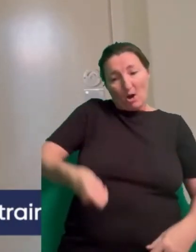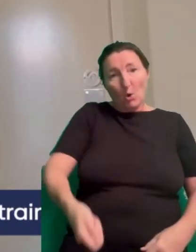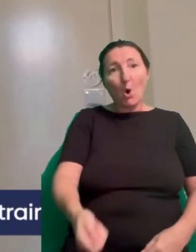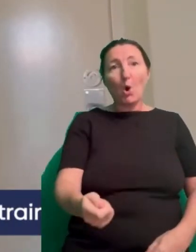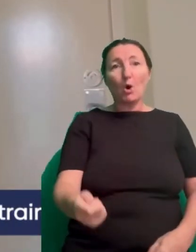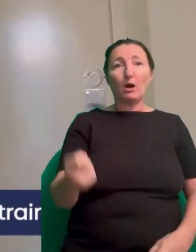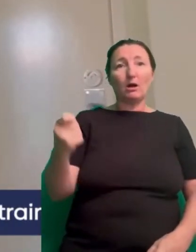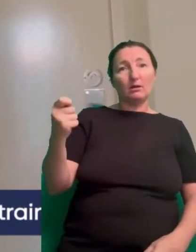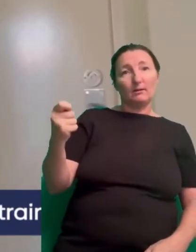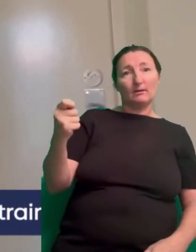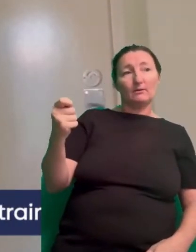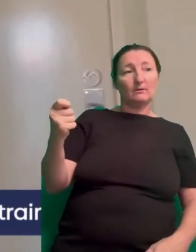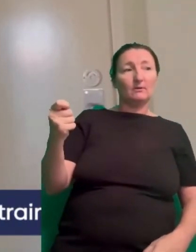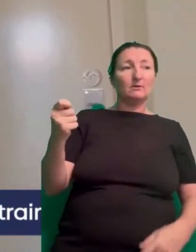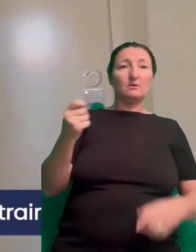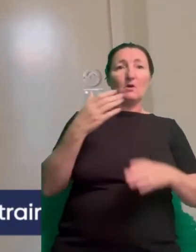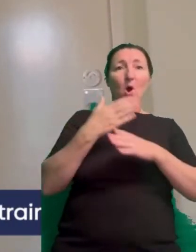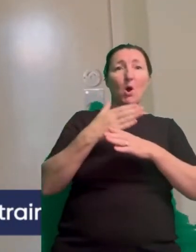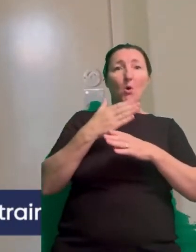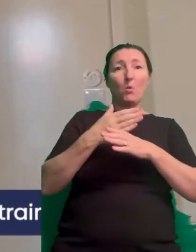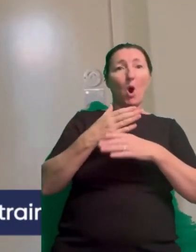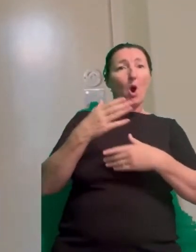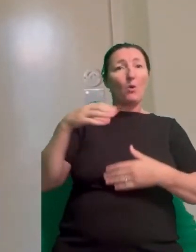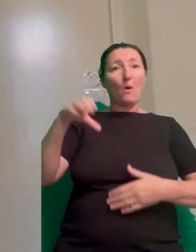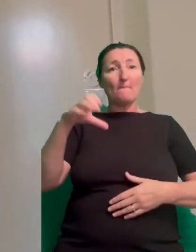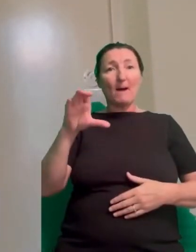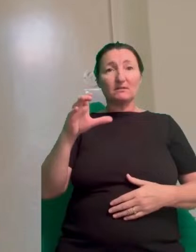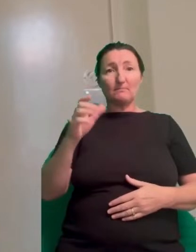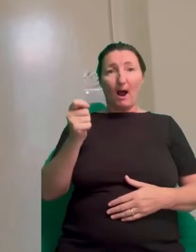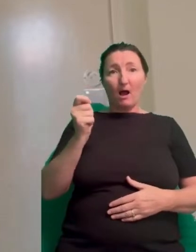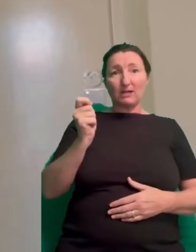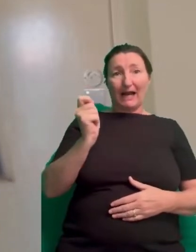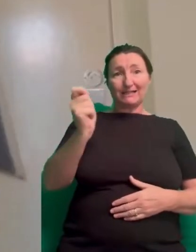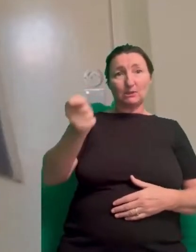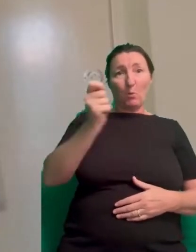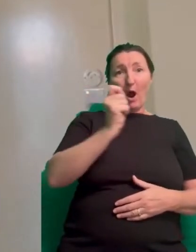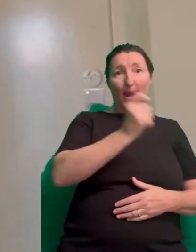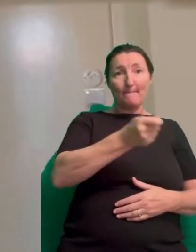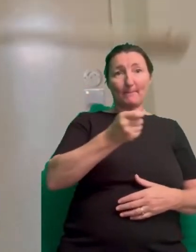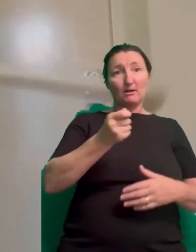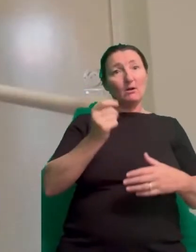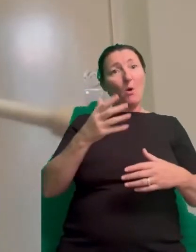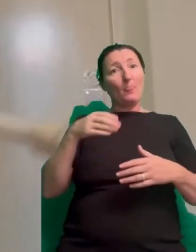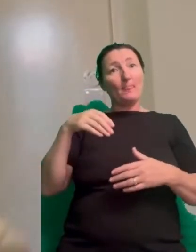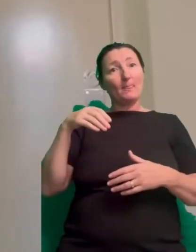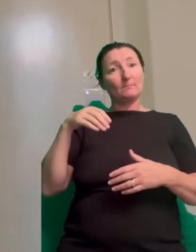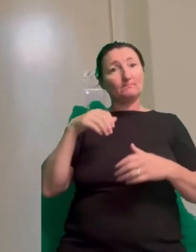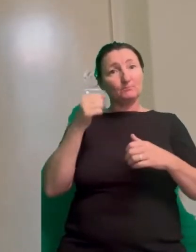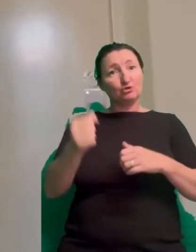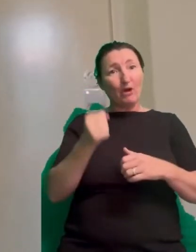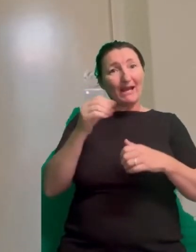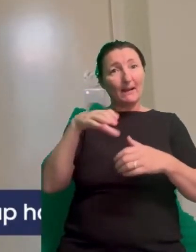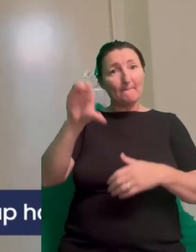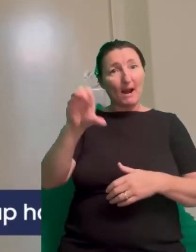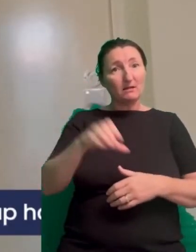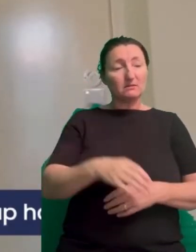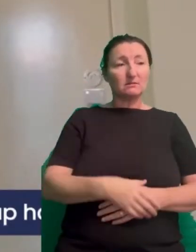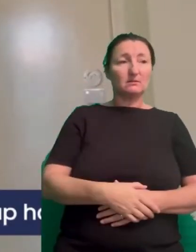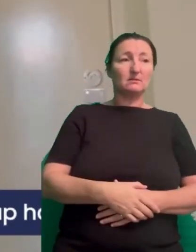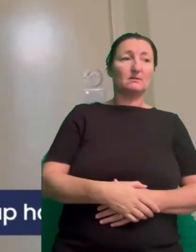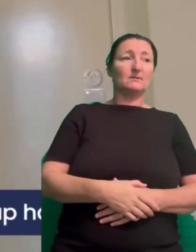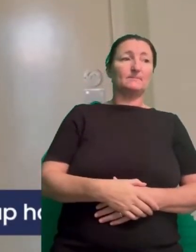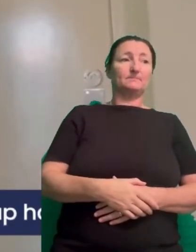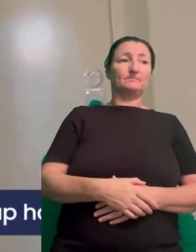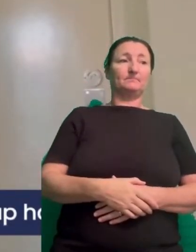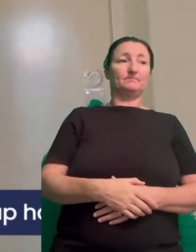my bus card and swipe on and off the bus and the train with it, and also swipe in and out of the office. So